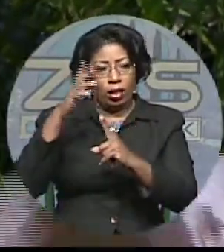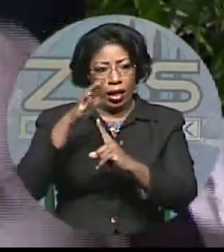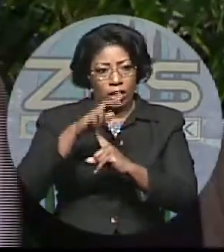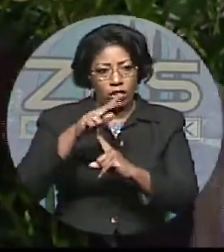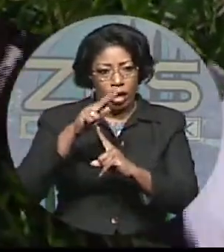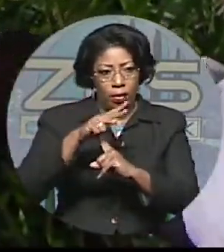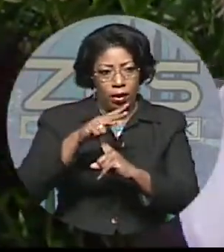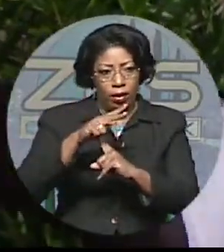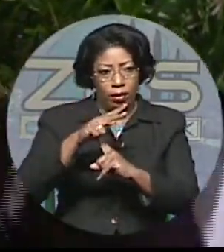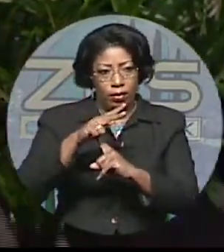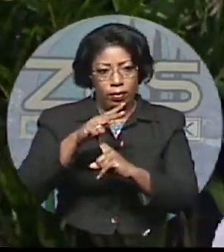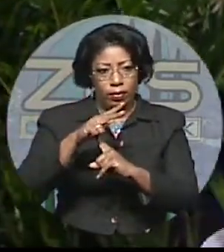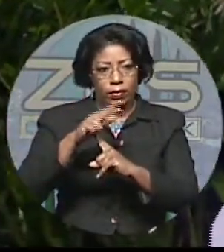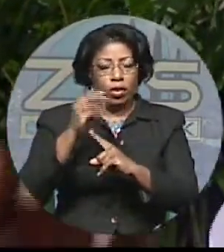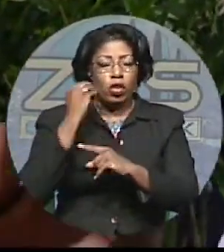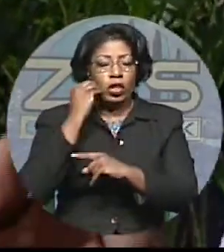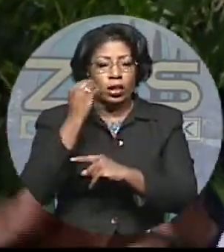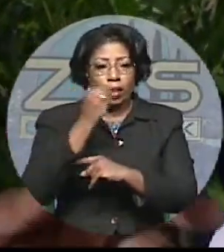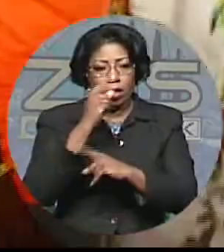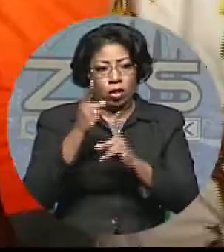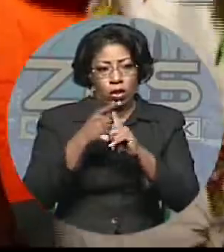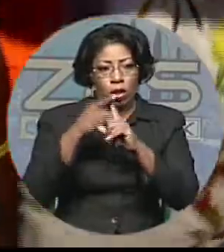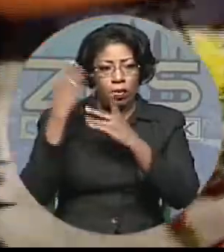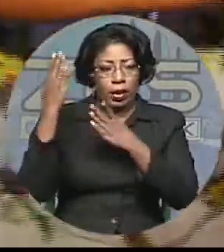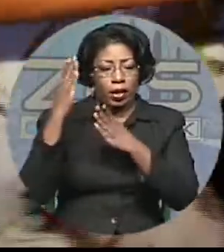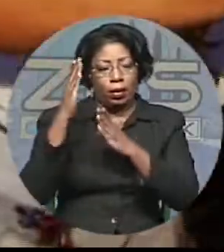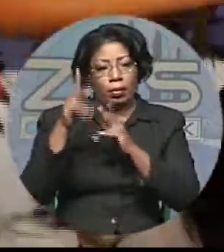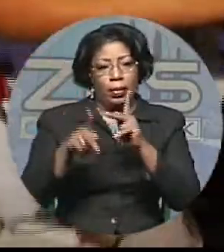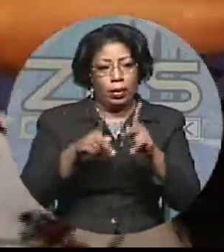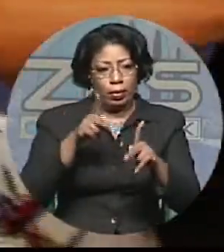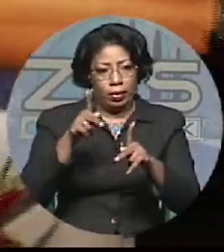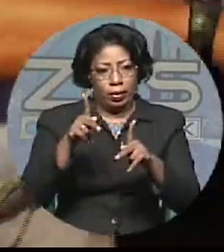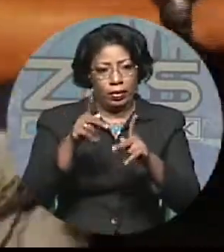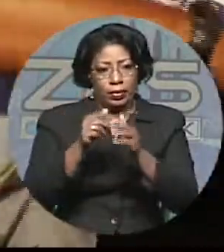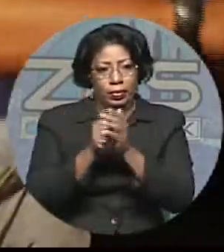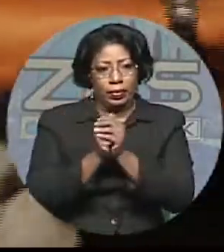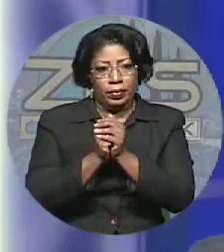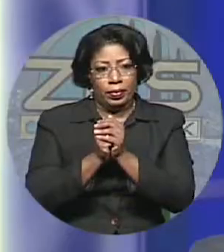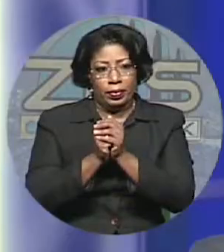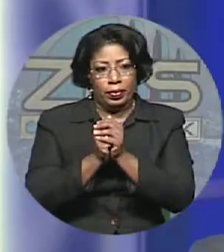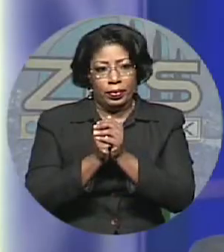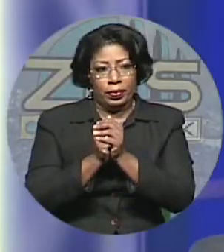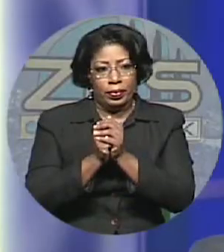they going to get a big kiss. Siaska Adderley, ZNS Network